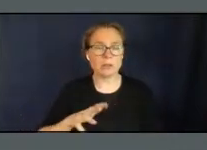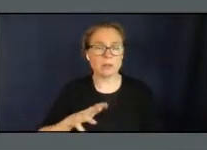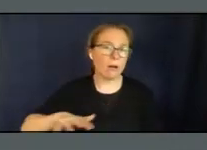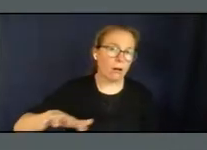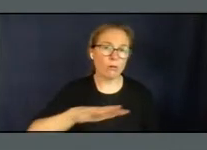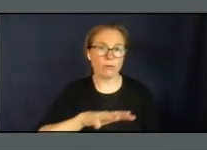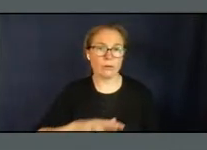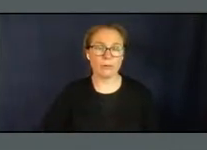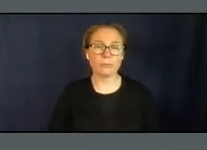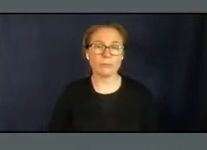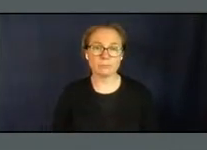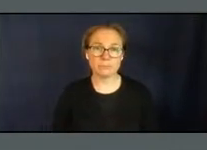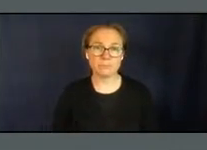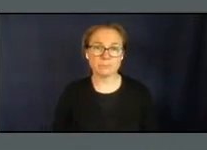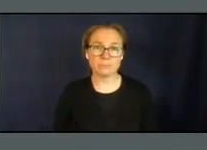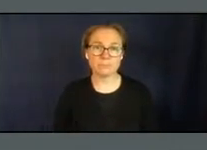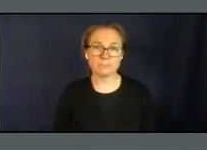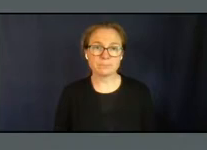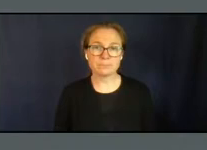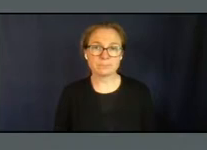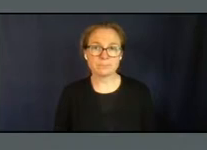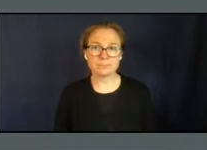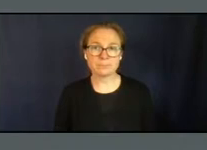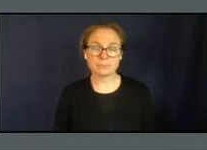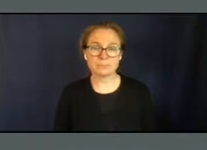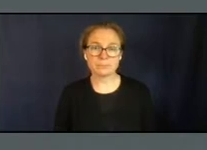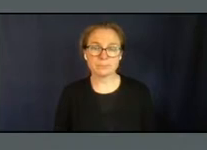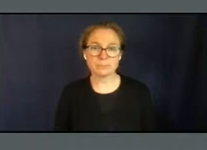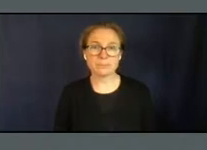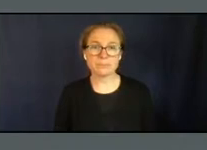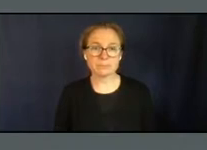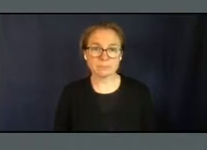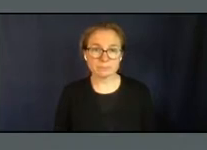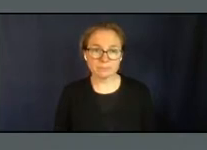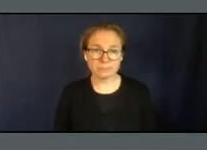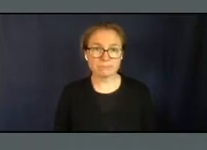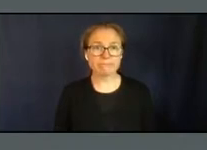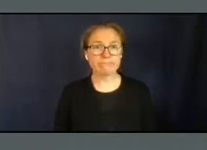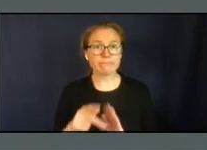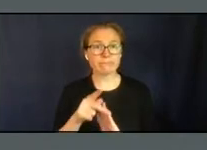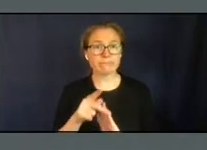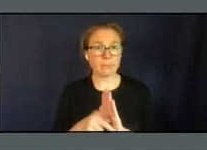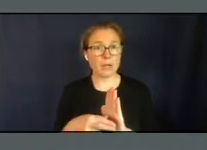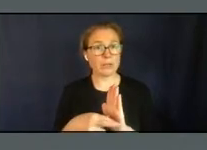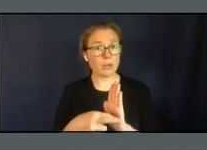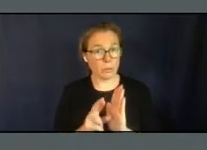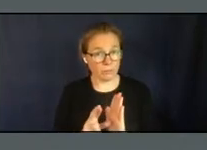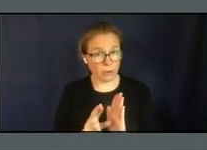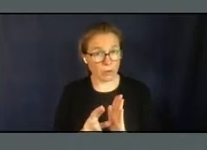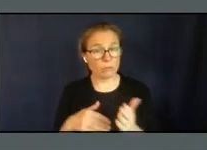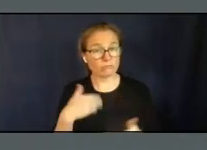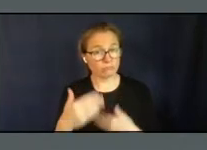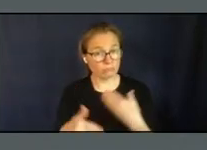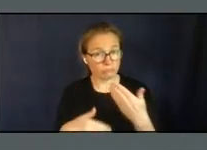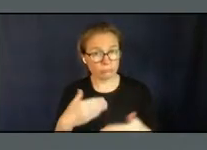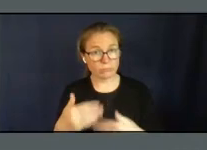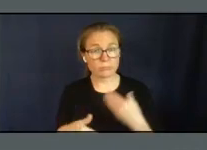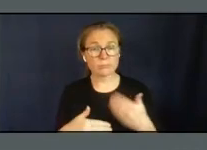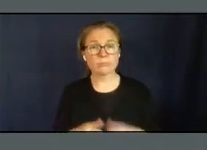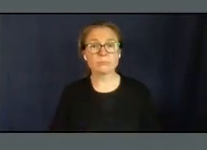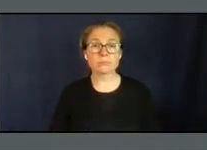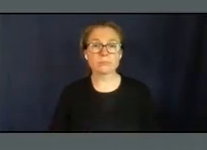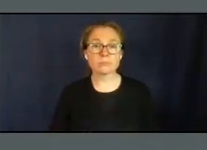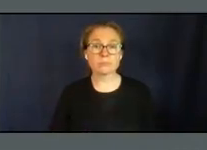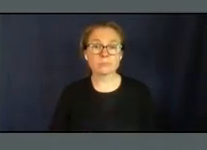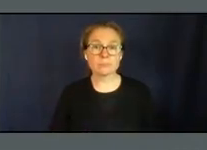Next slide, please. Policy review has continued. We have, there has been a parking policy review